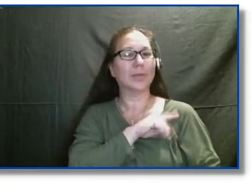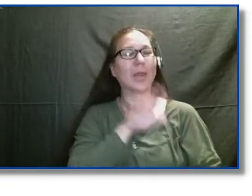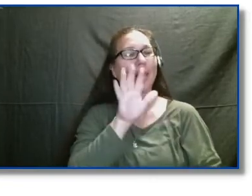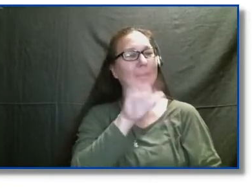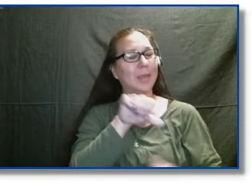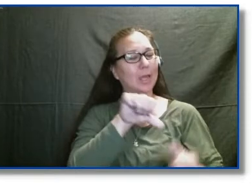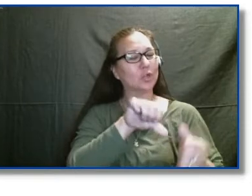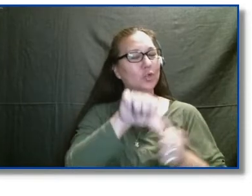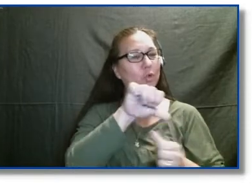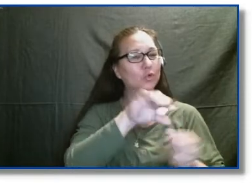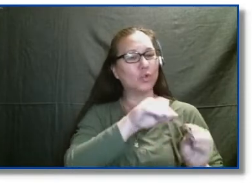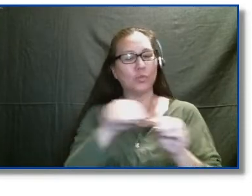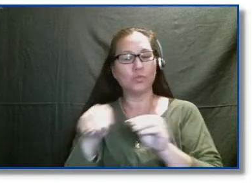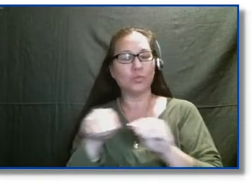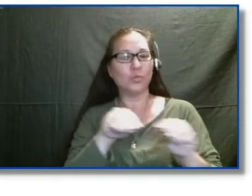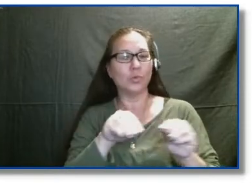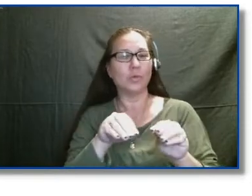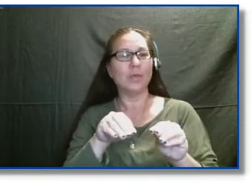communities of people.